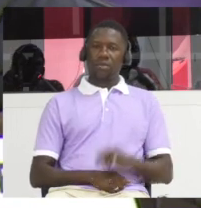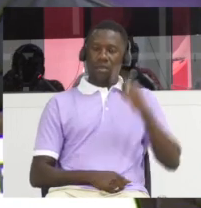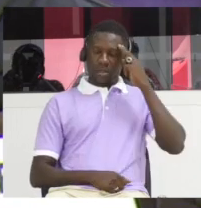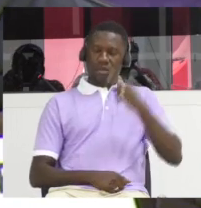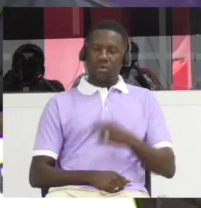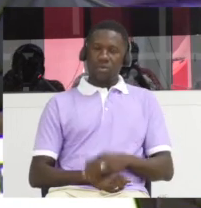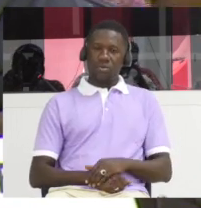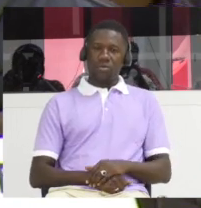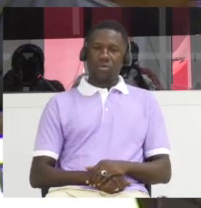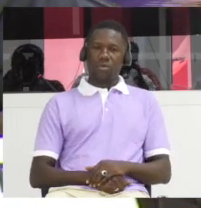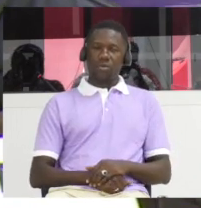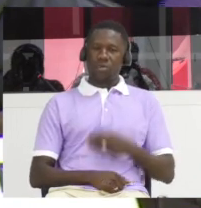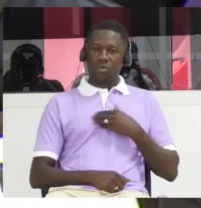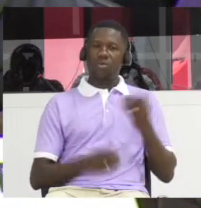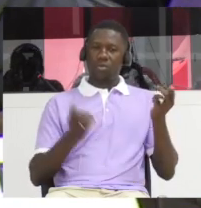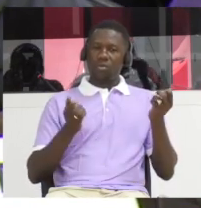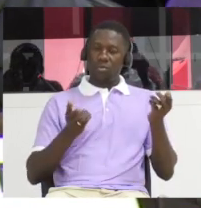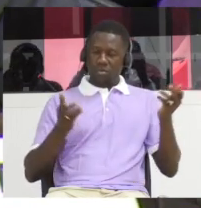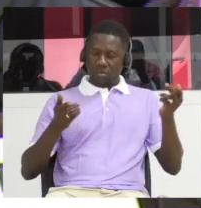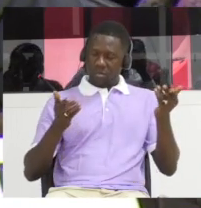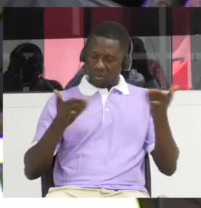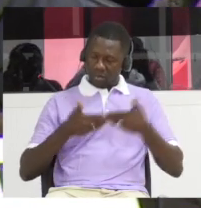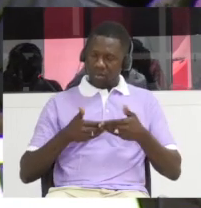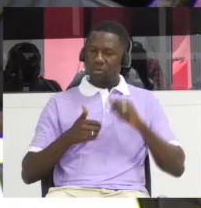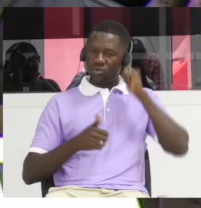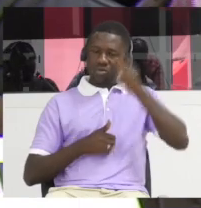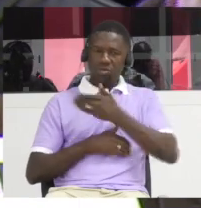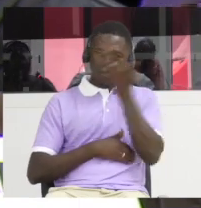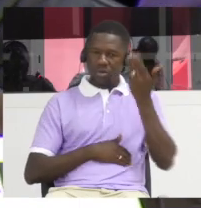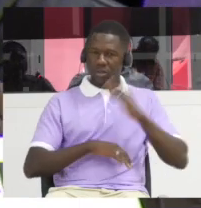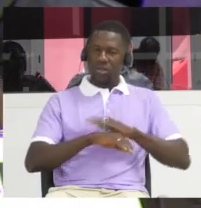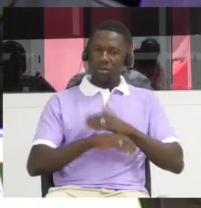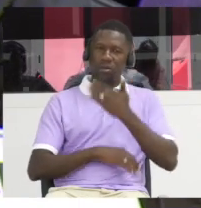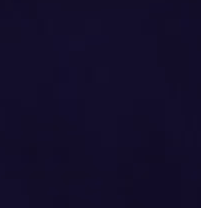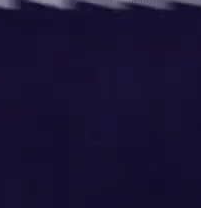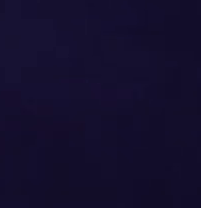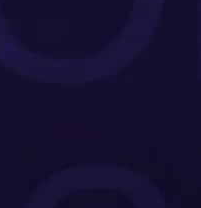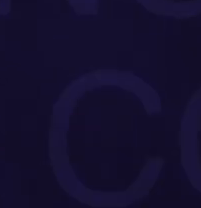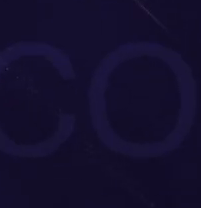we will meet tomorrow morning, 10 o'clock sharp. Meeting is adjourned.